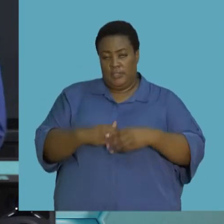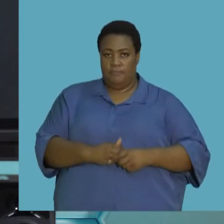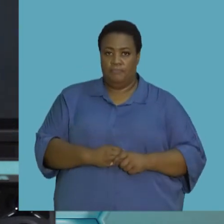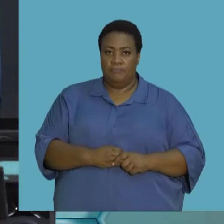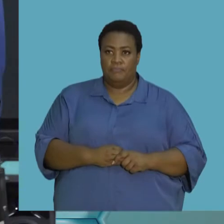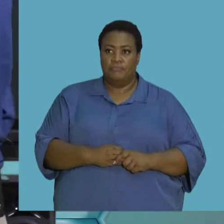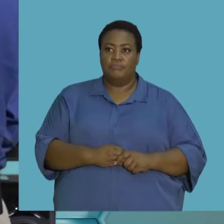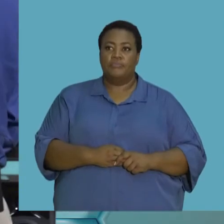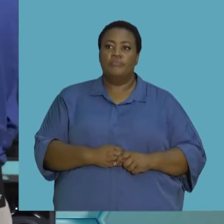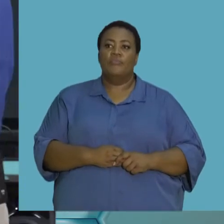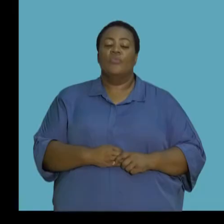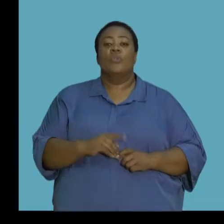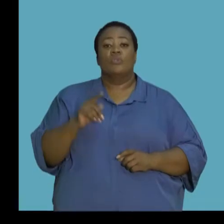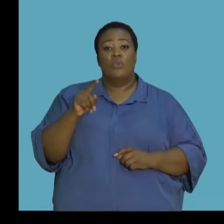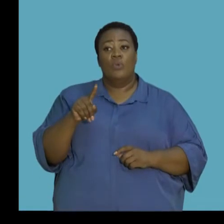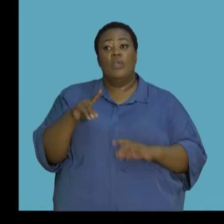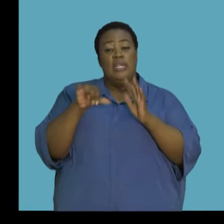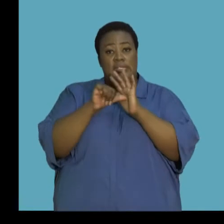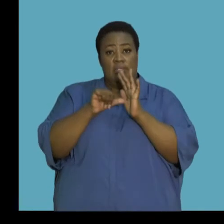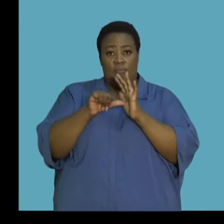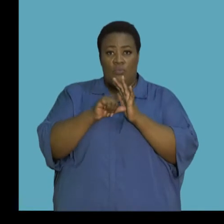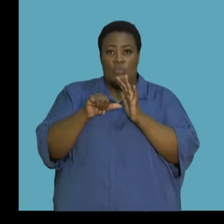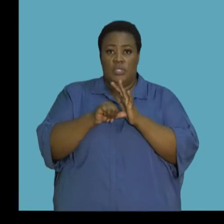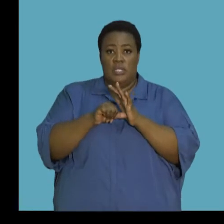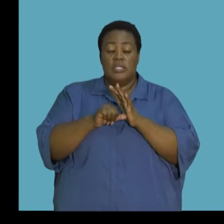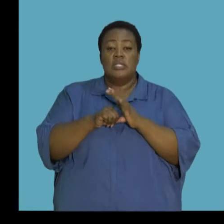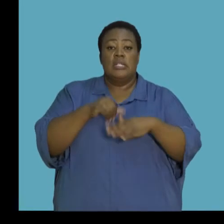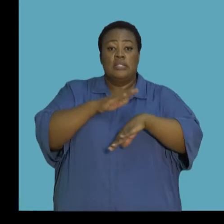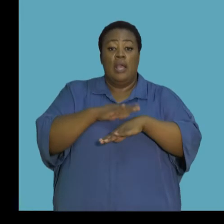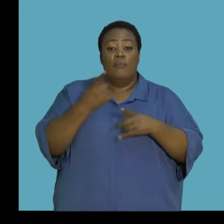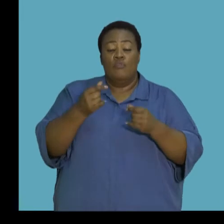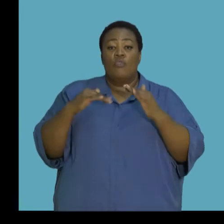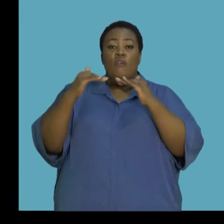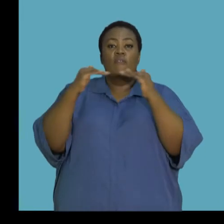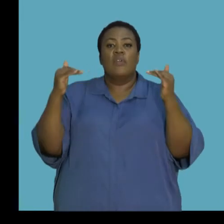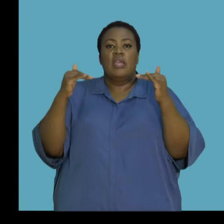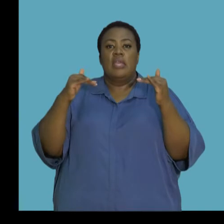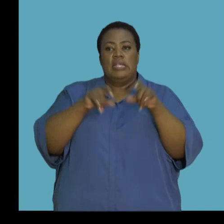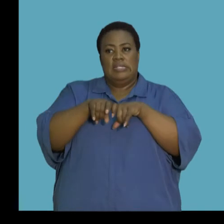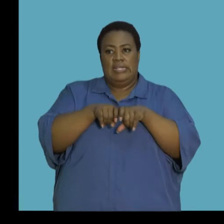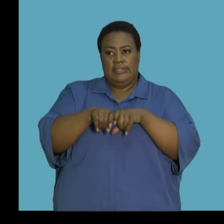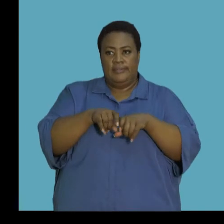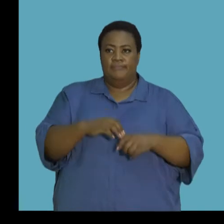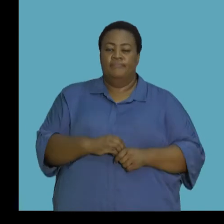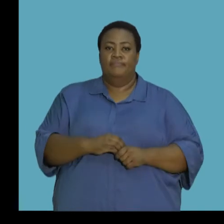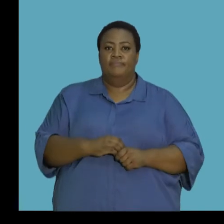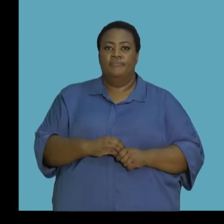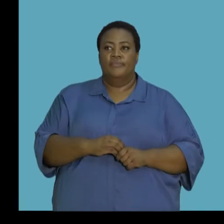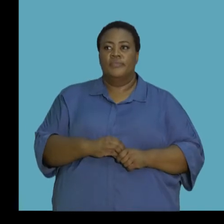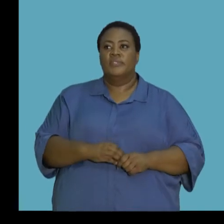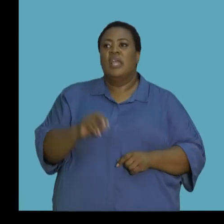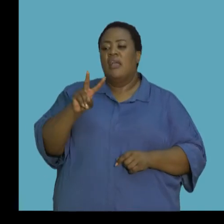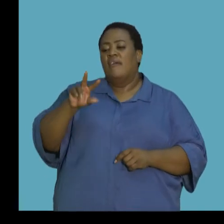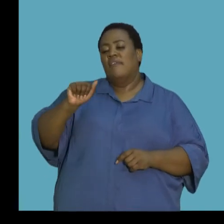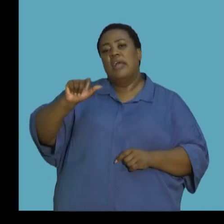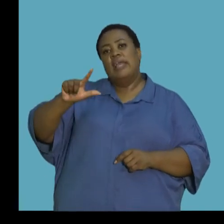So it's a fundamental aspect to having a fair test. What is validity? And if we talk of